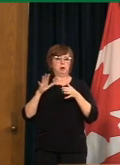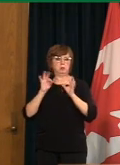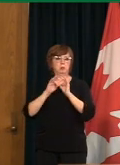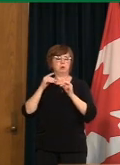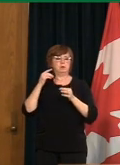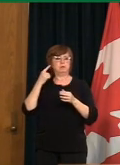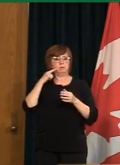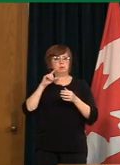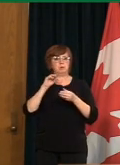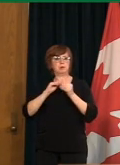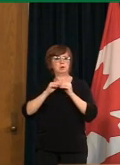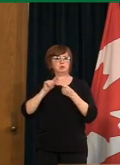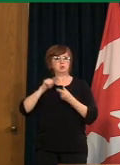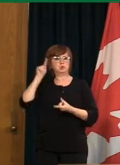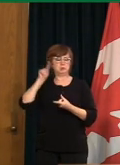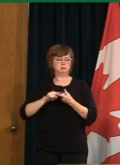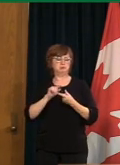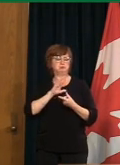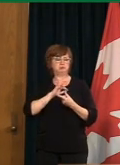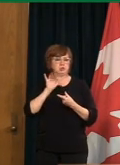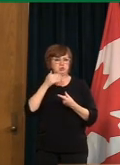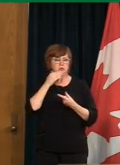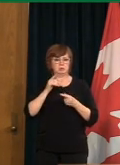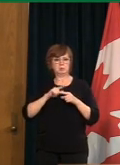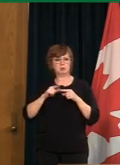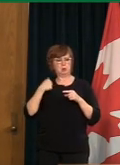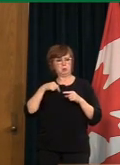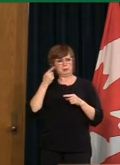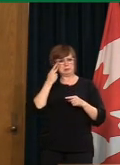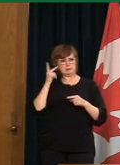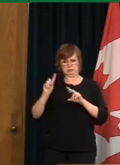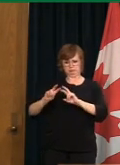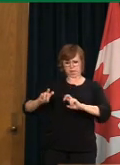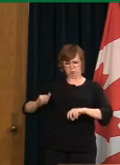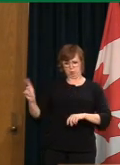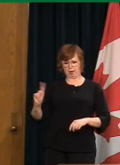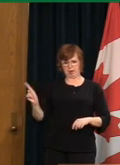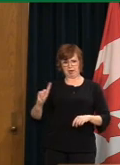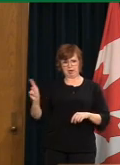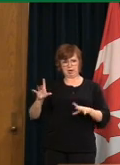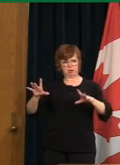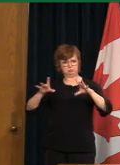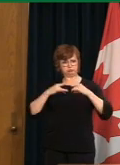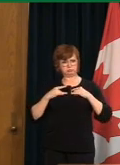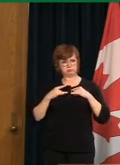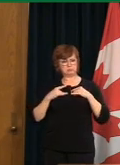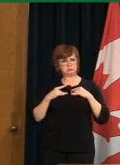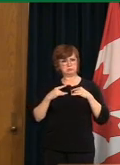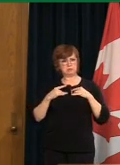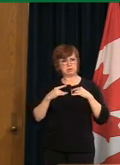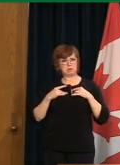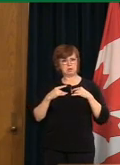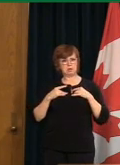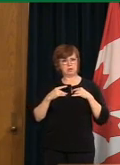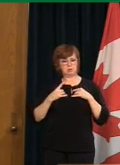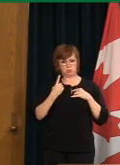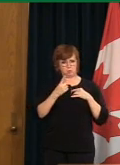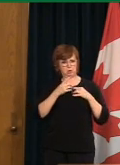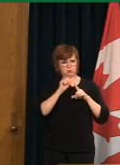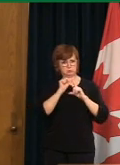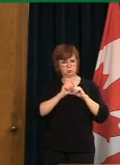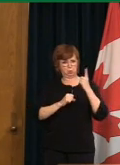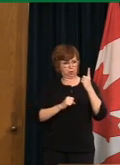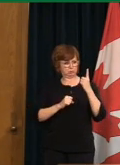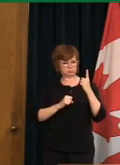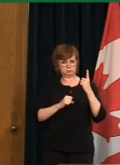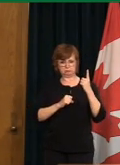when we look at other transmission settings, outbreaks, or single cases, it is very evident that